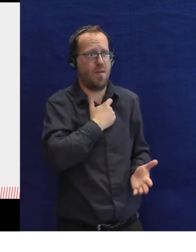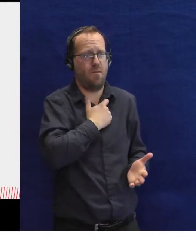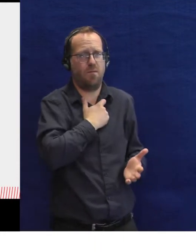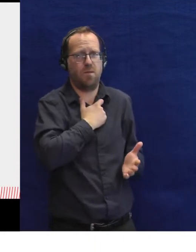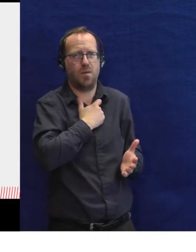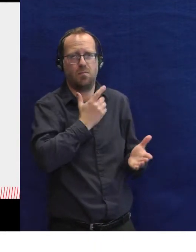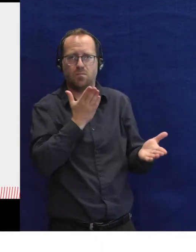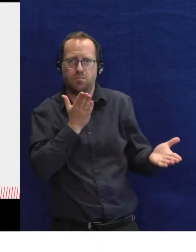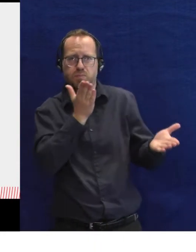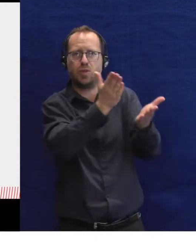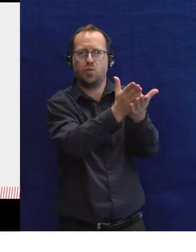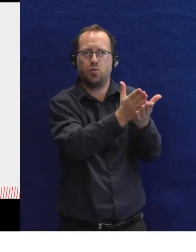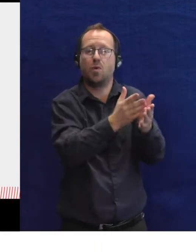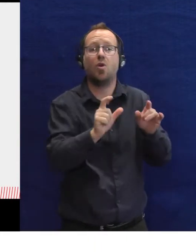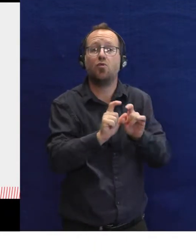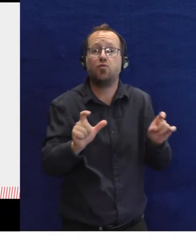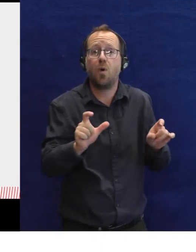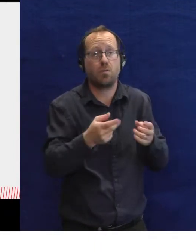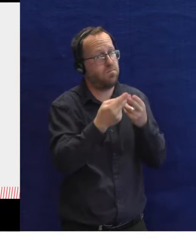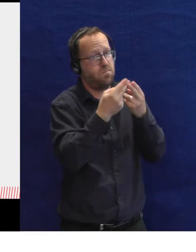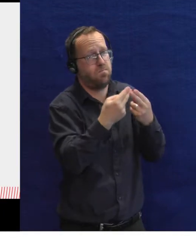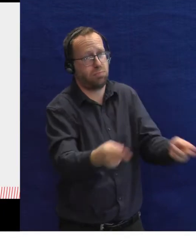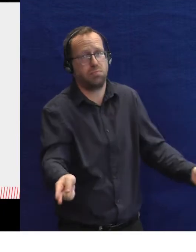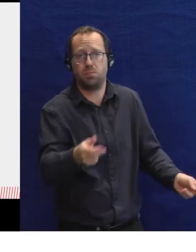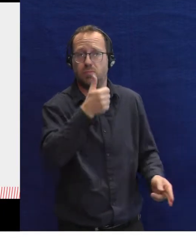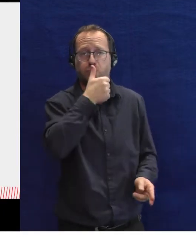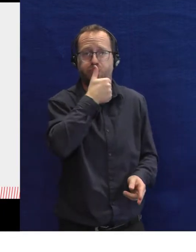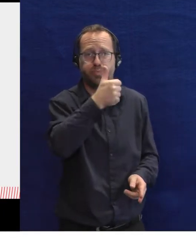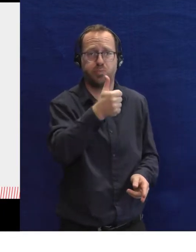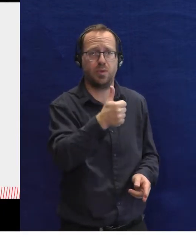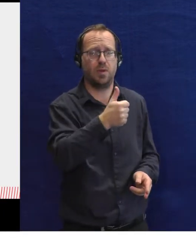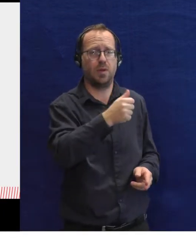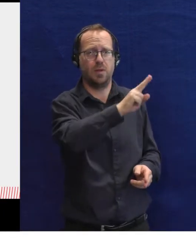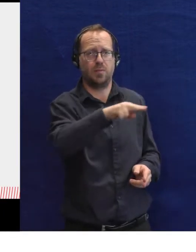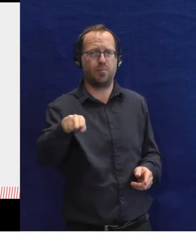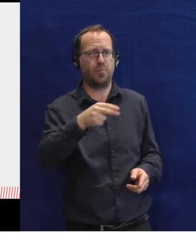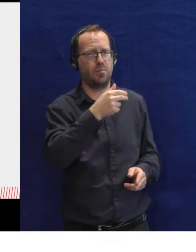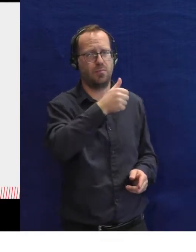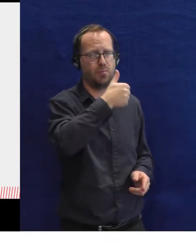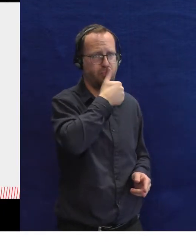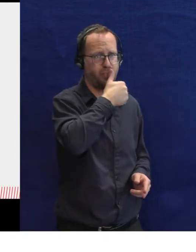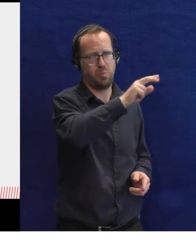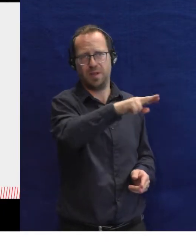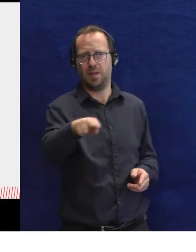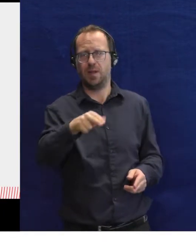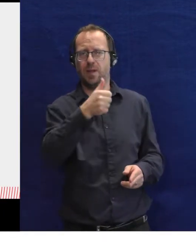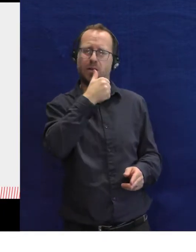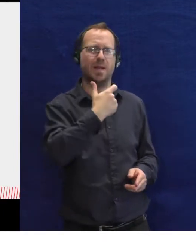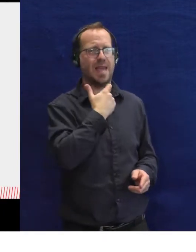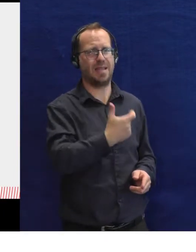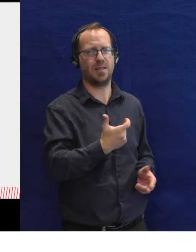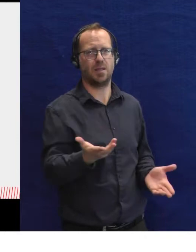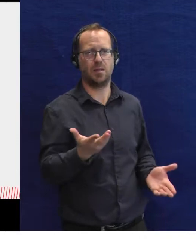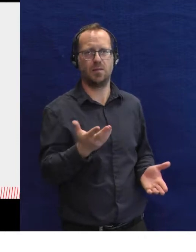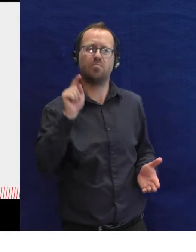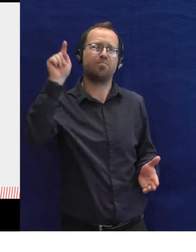descriptions provided in one language, not translated, so you're cutting out quite a big part of your audience, and you cannot simply